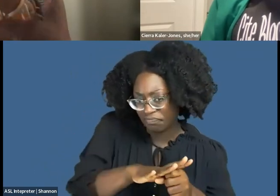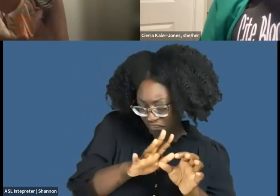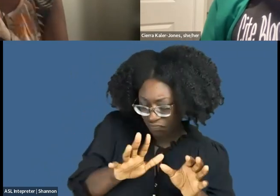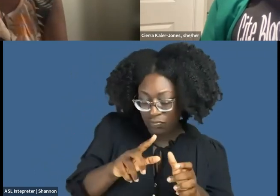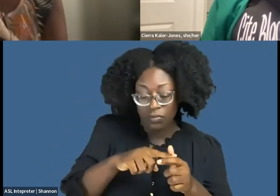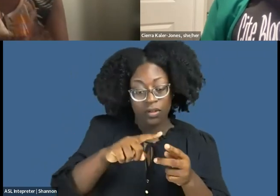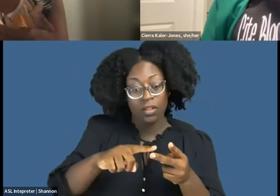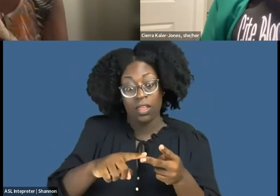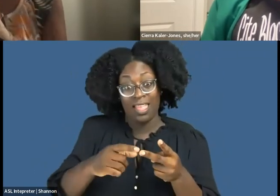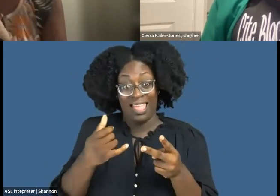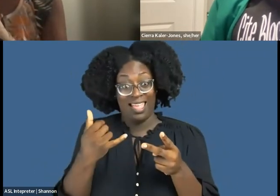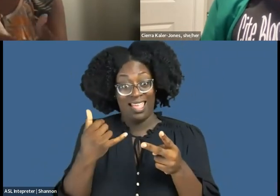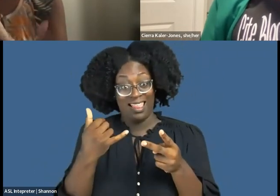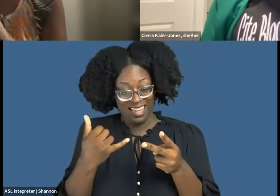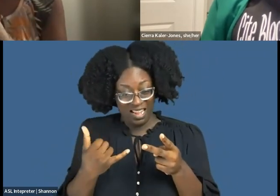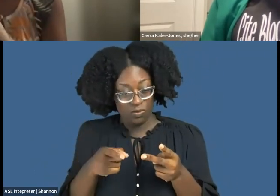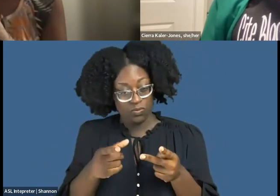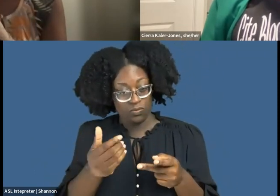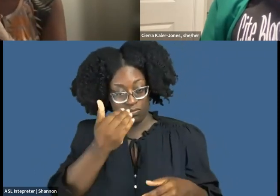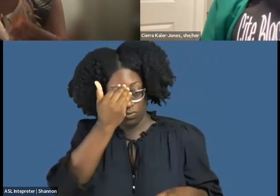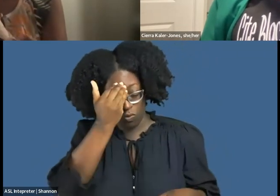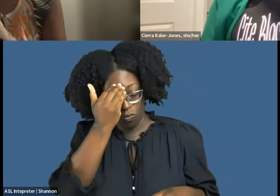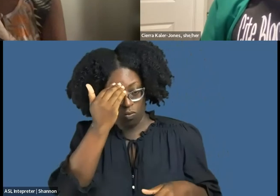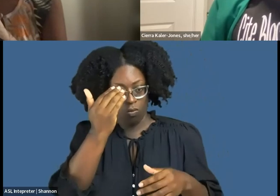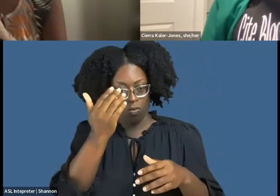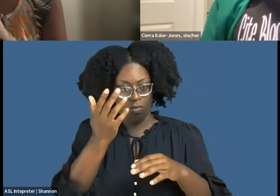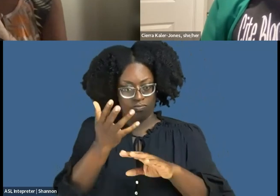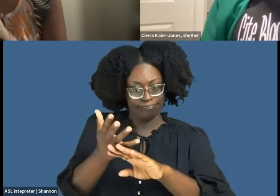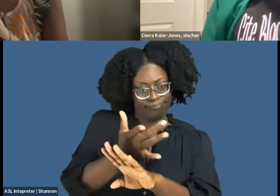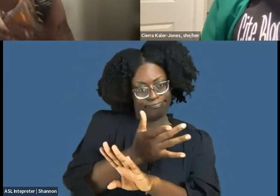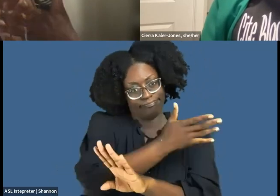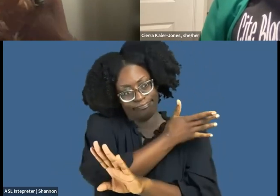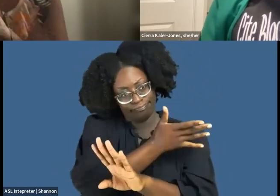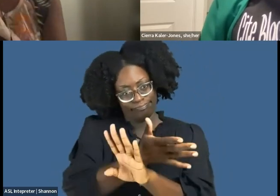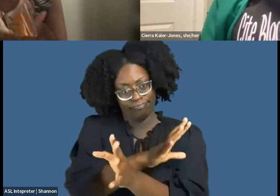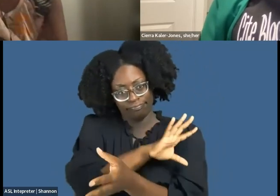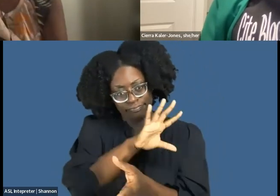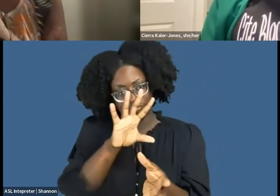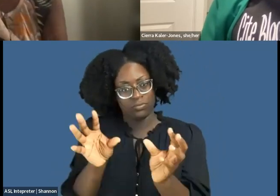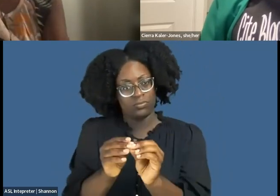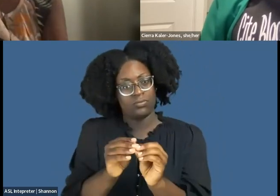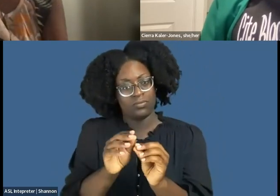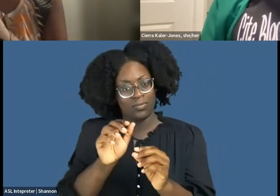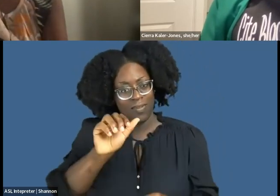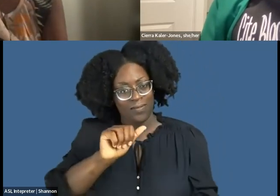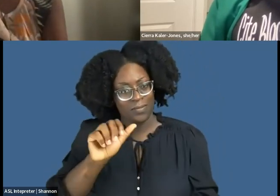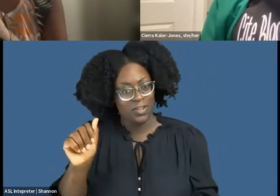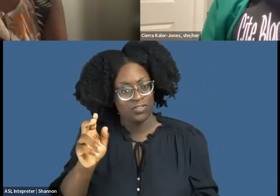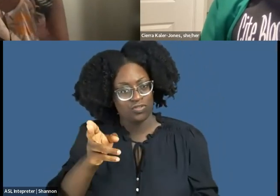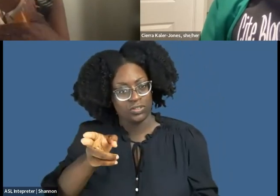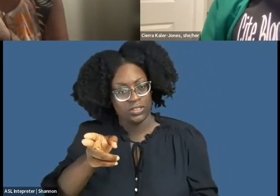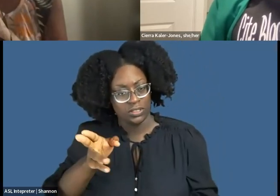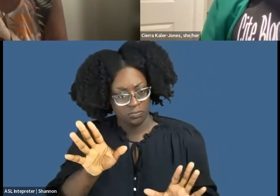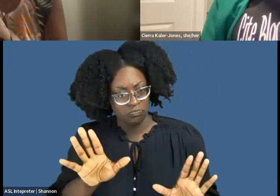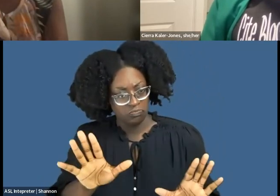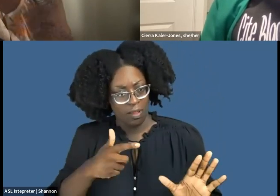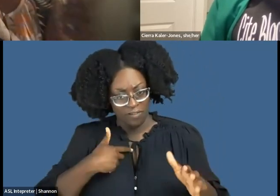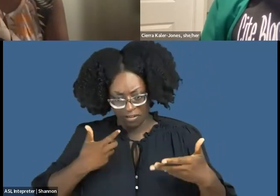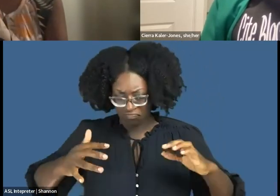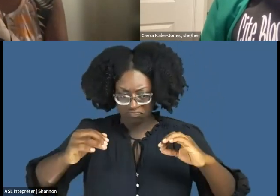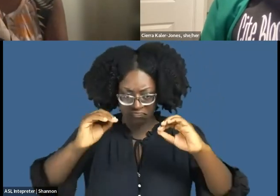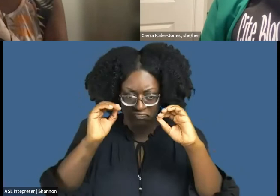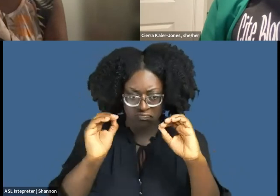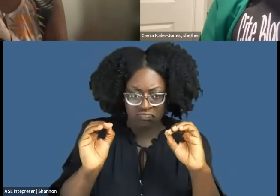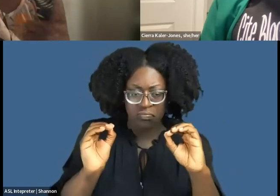that you've had the privilege to sit and examine this for a whole semester, how will you behave differently? 1, on